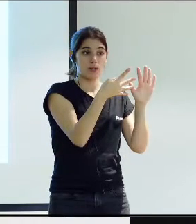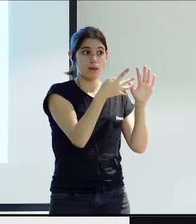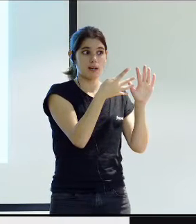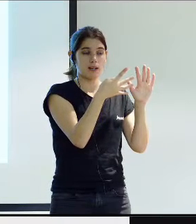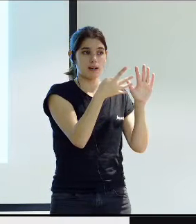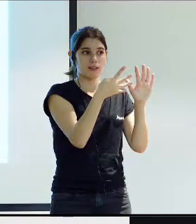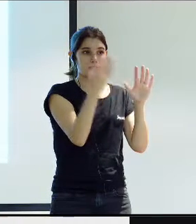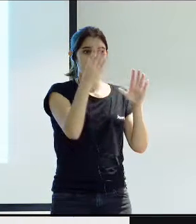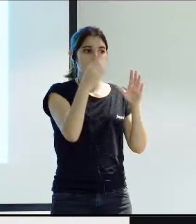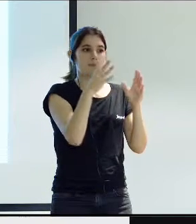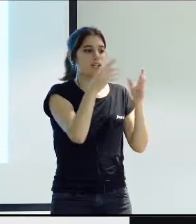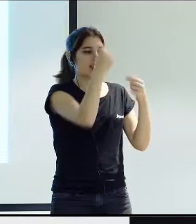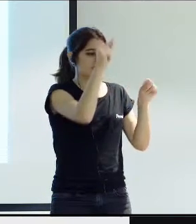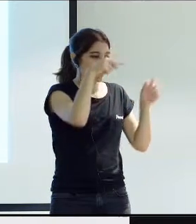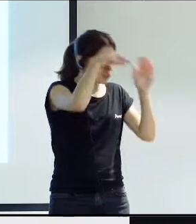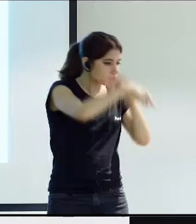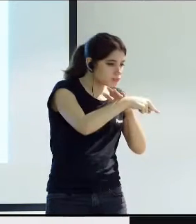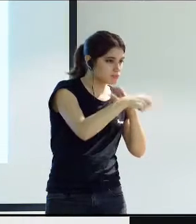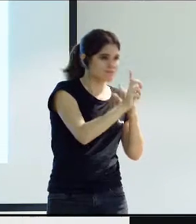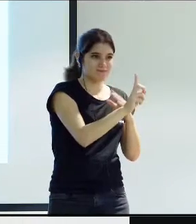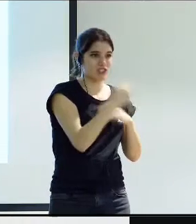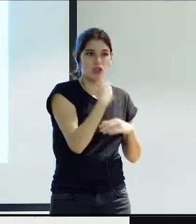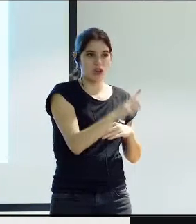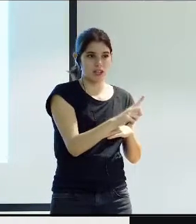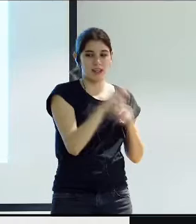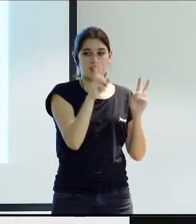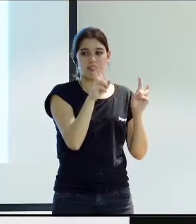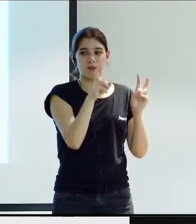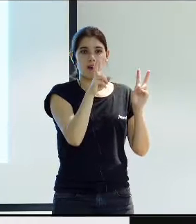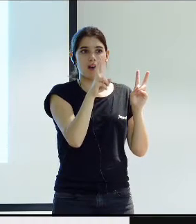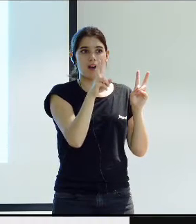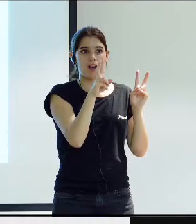that it can provide for